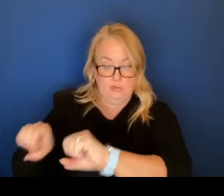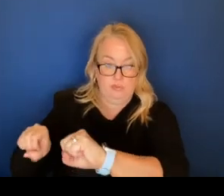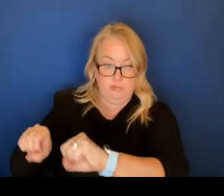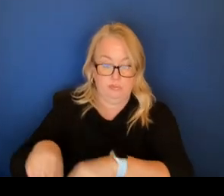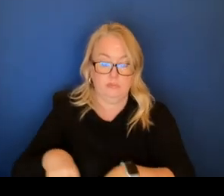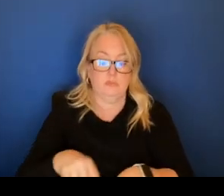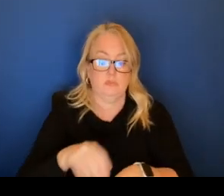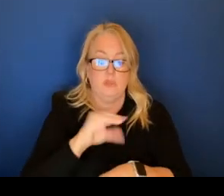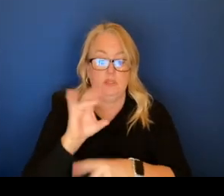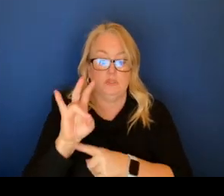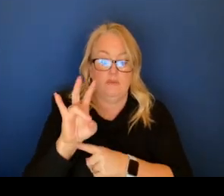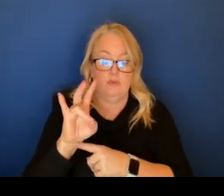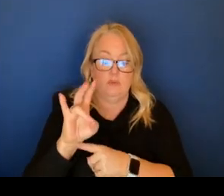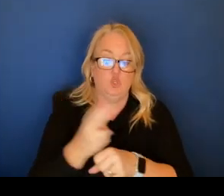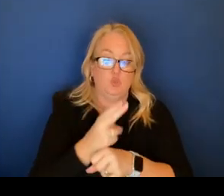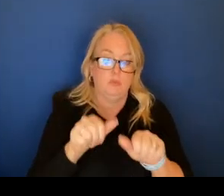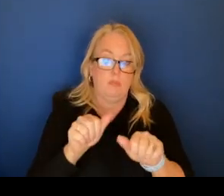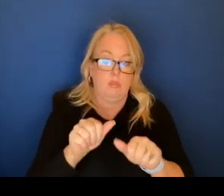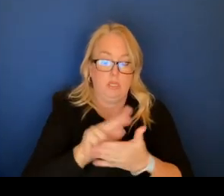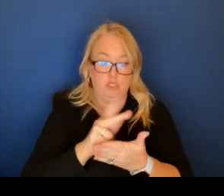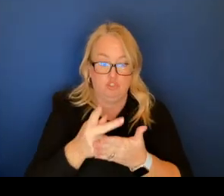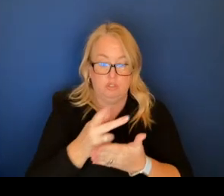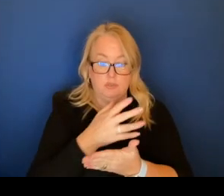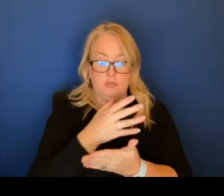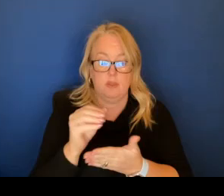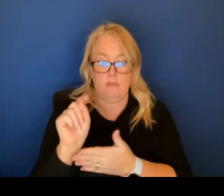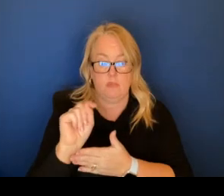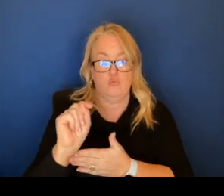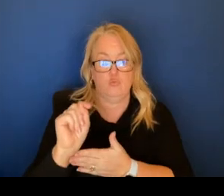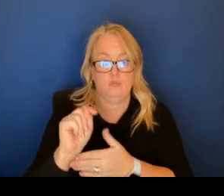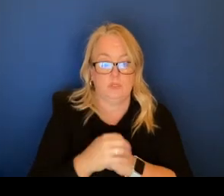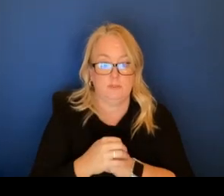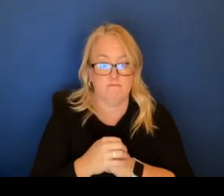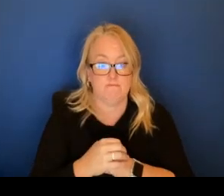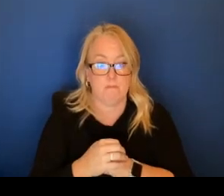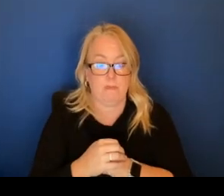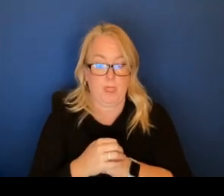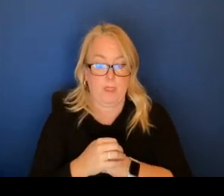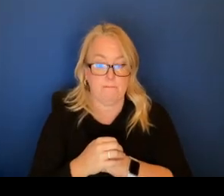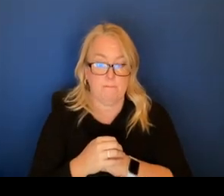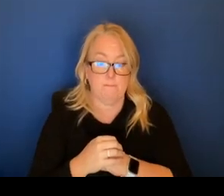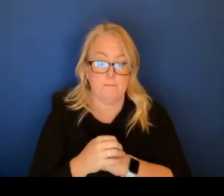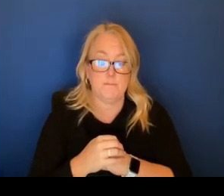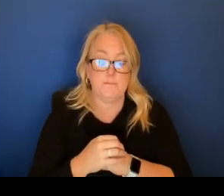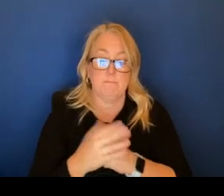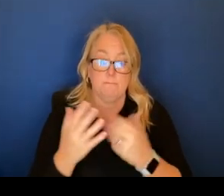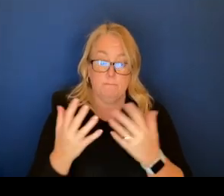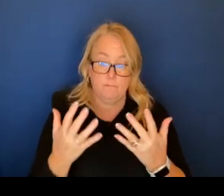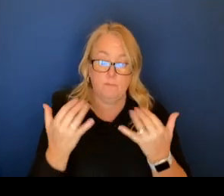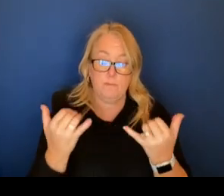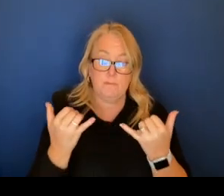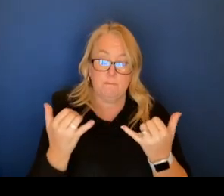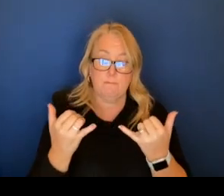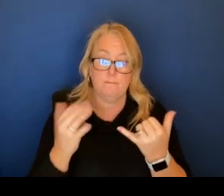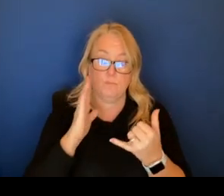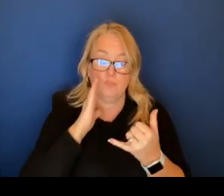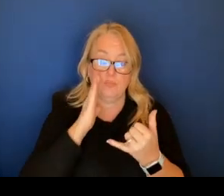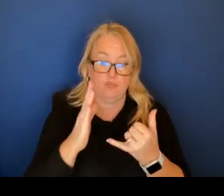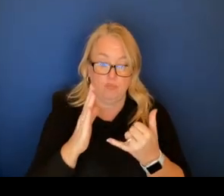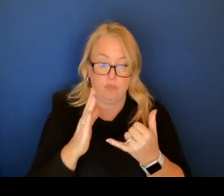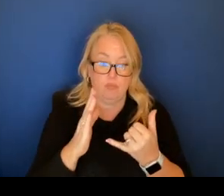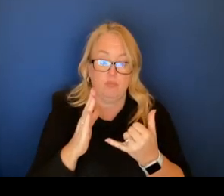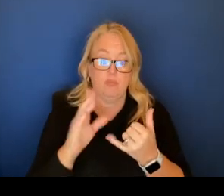Requirement 7, usable kitchens and bathrooms. So we're at the point where we've